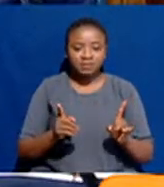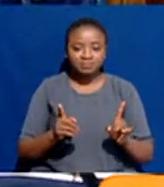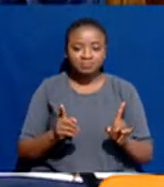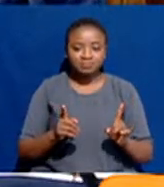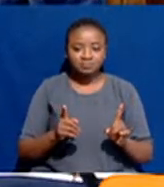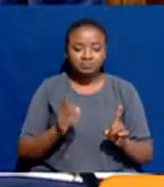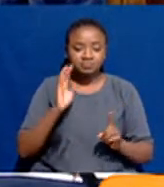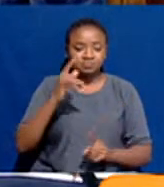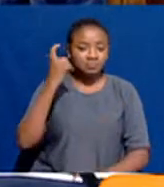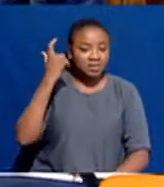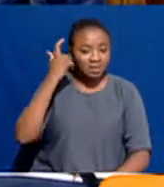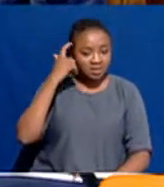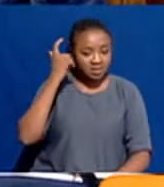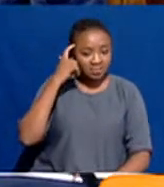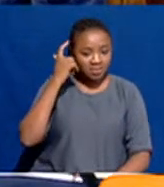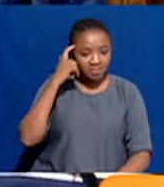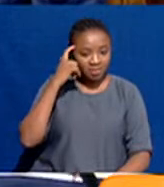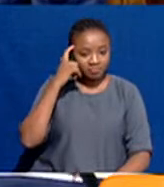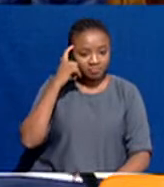forget